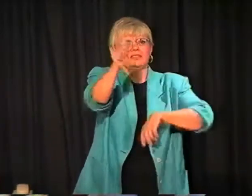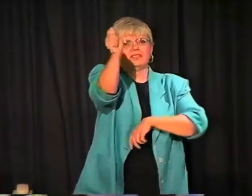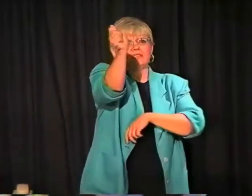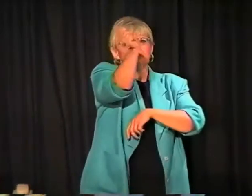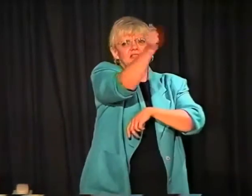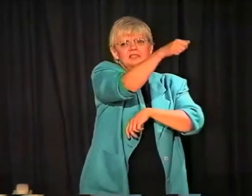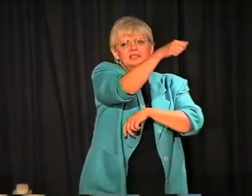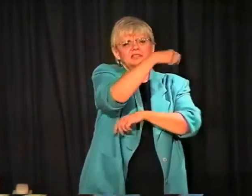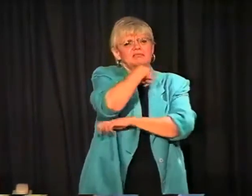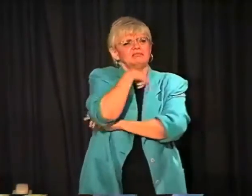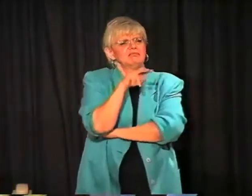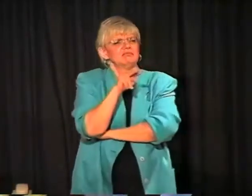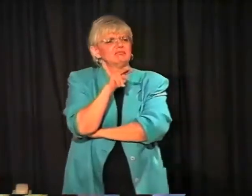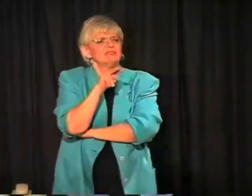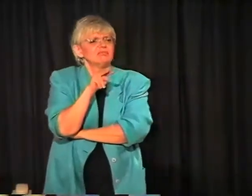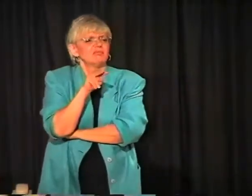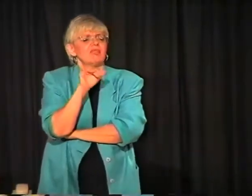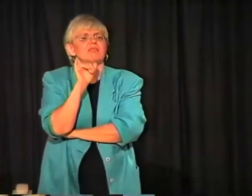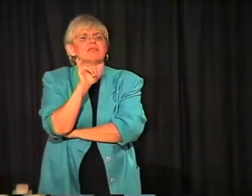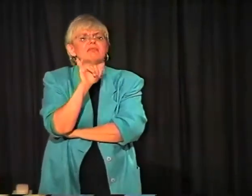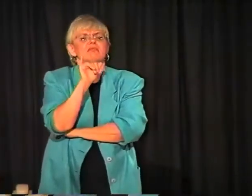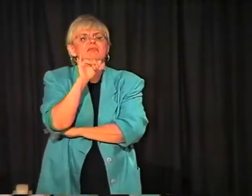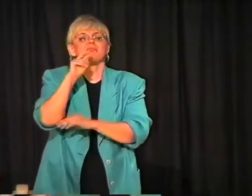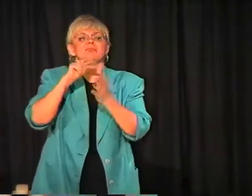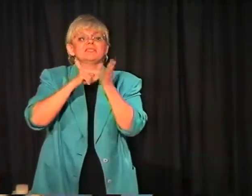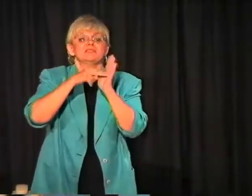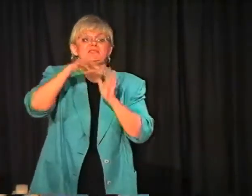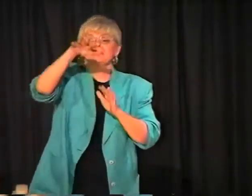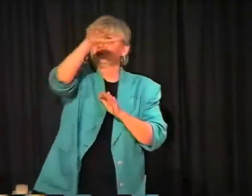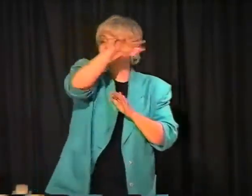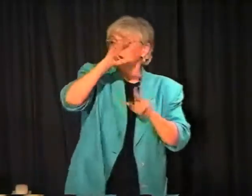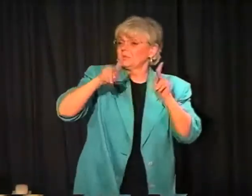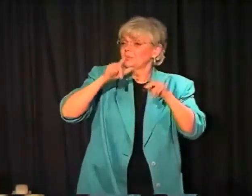And I suppose maybe you've noticed first class has a curtain on it usually.